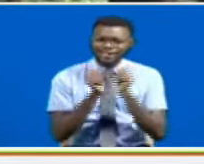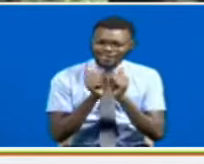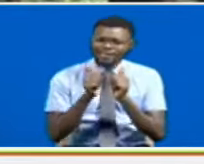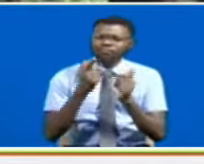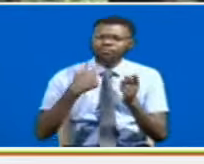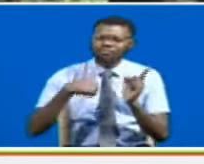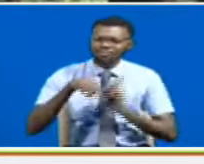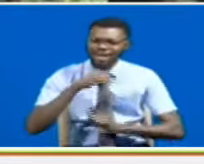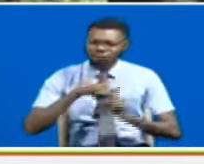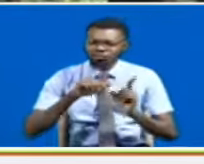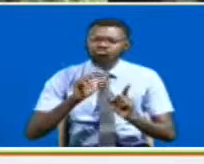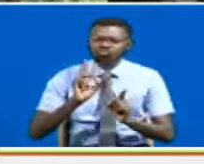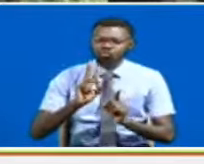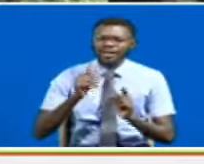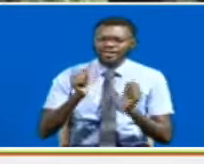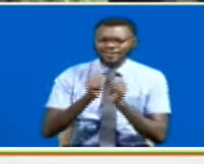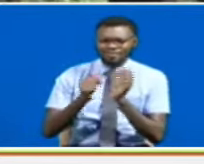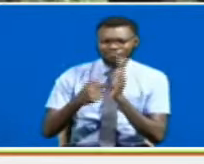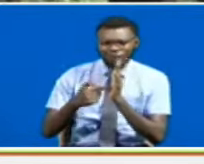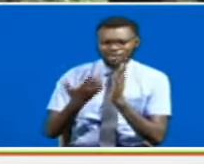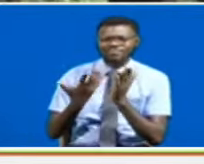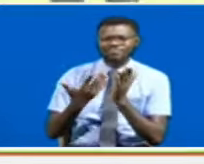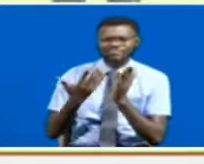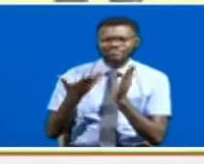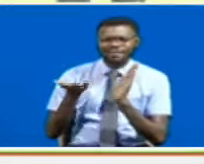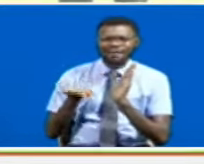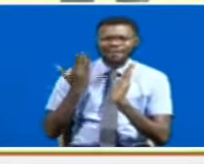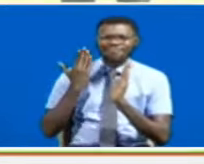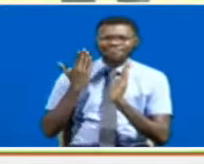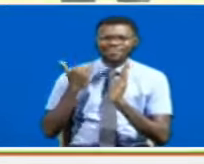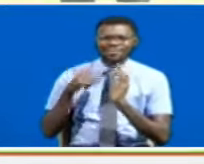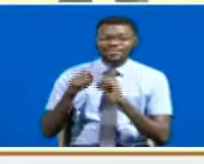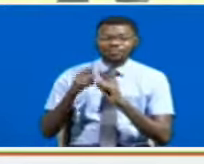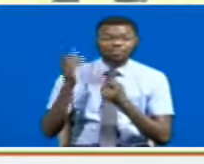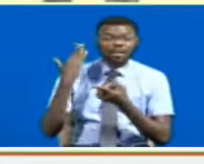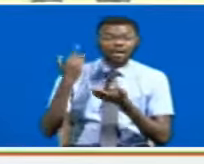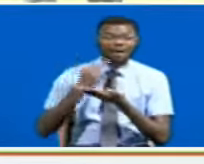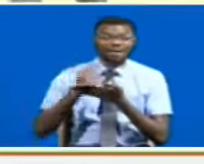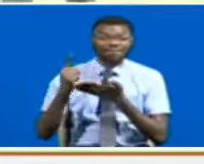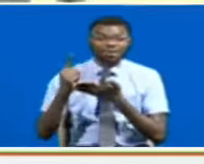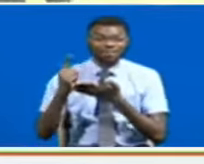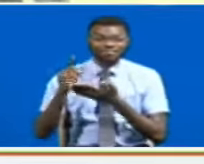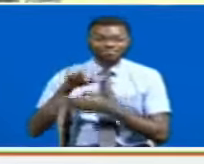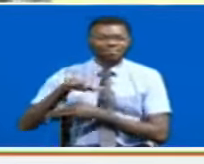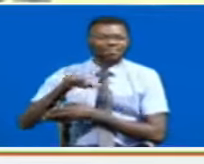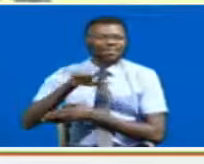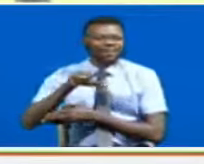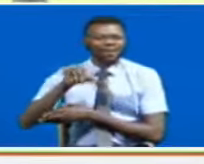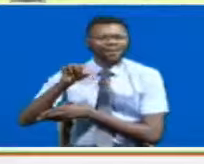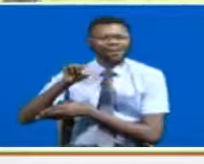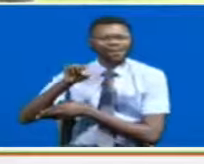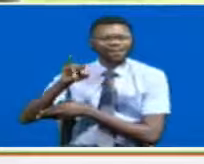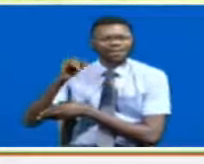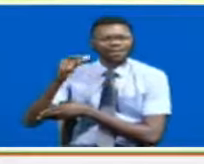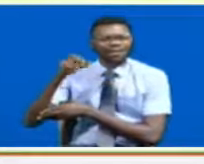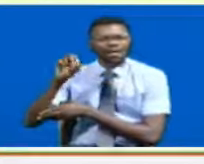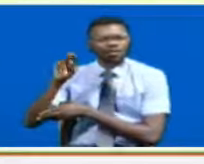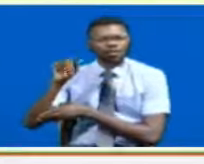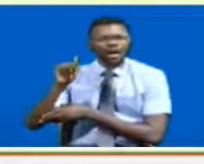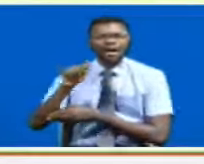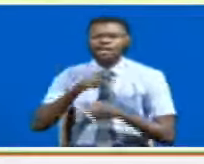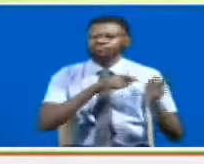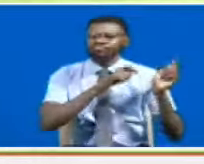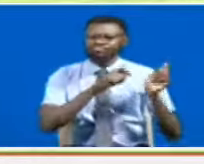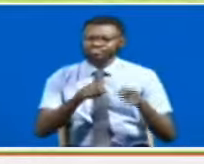rounds. You will remember last week the winner at Sigona finished the round at 11